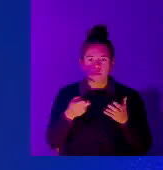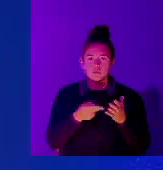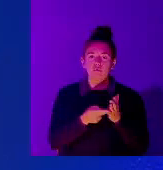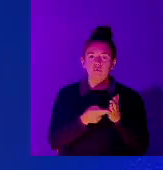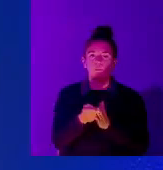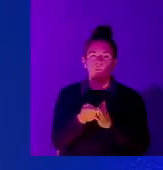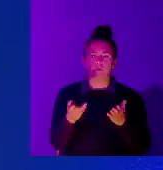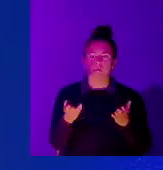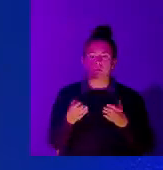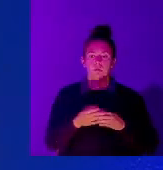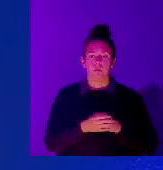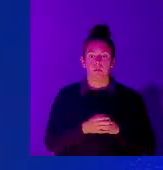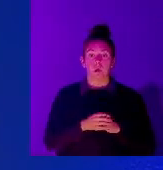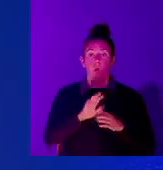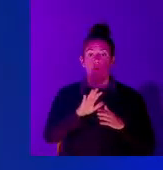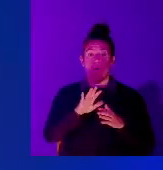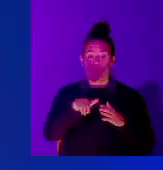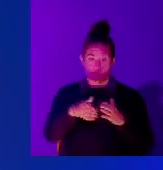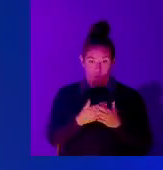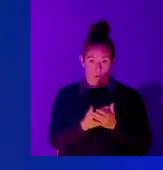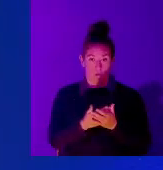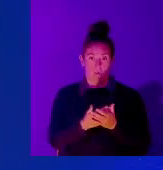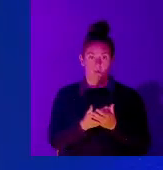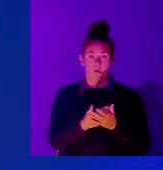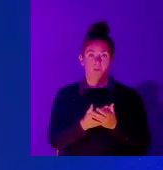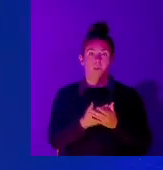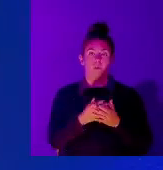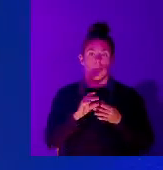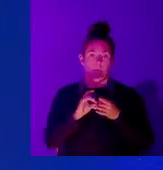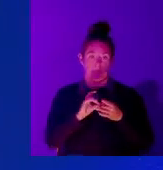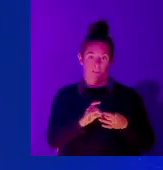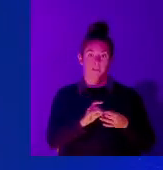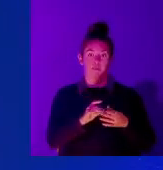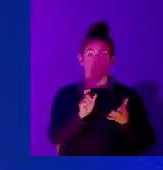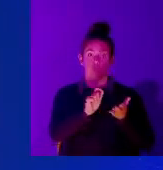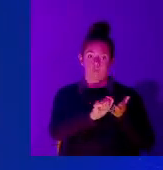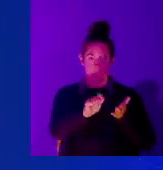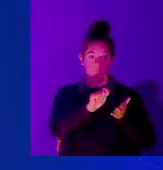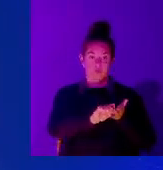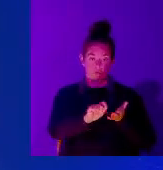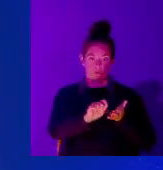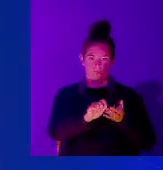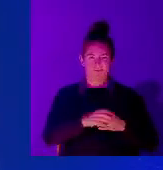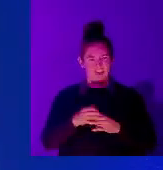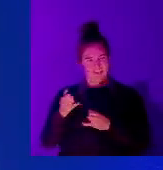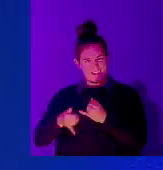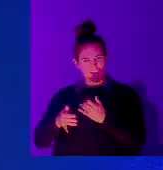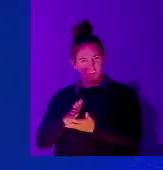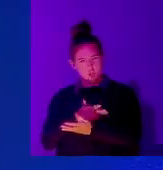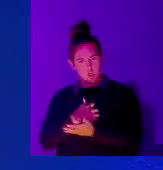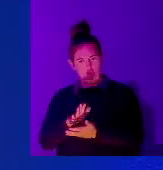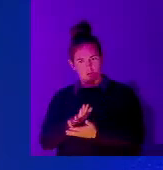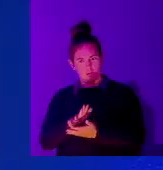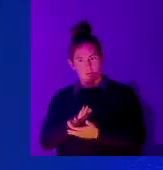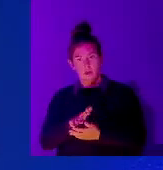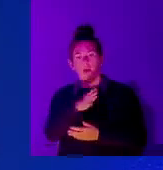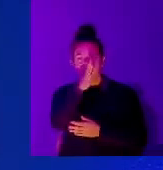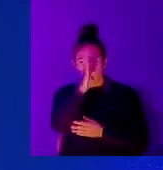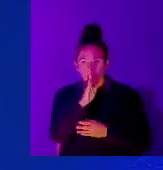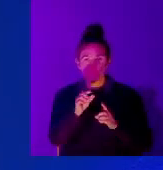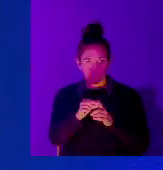Scripture. And that last song, God's Word is a light unto our